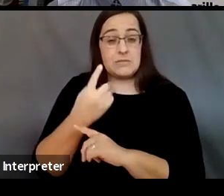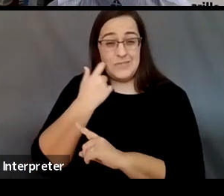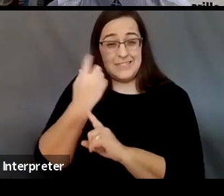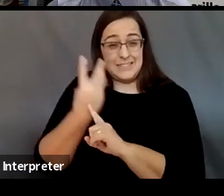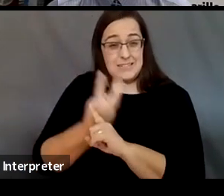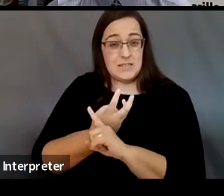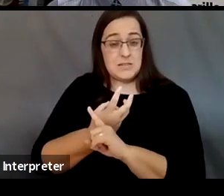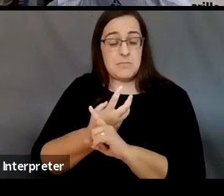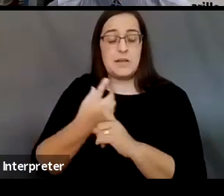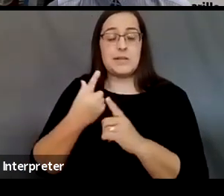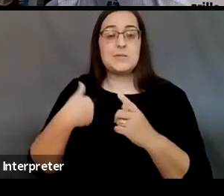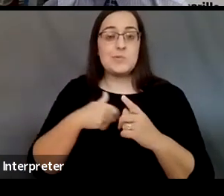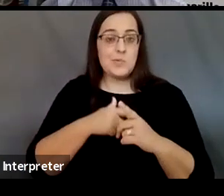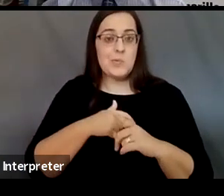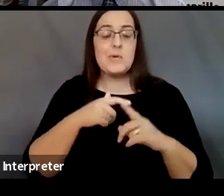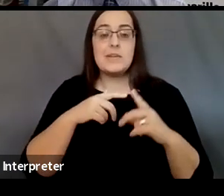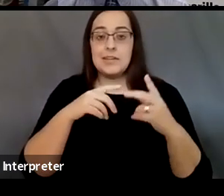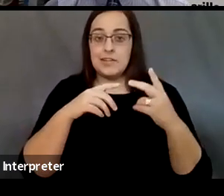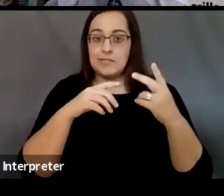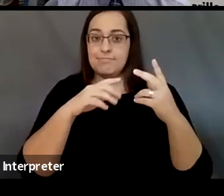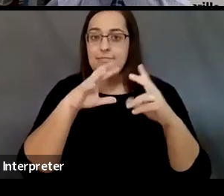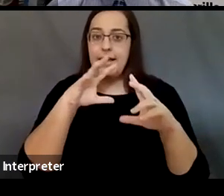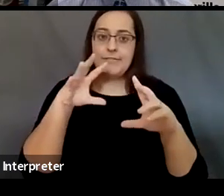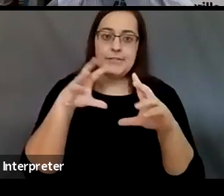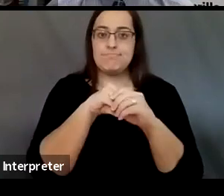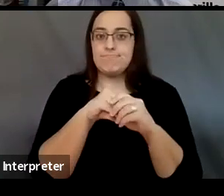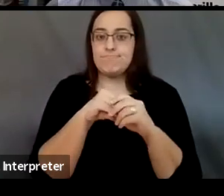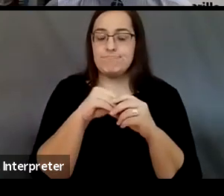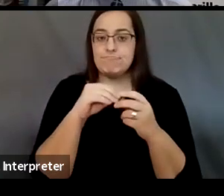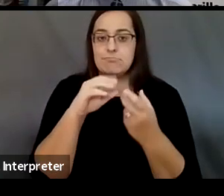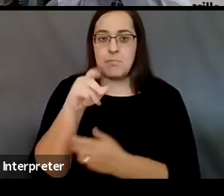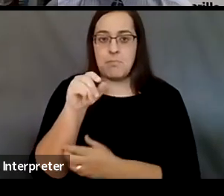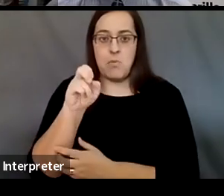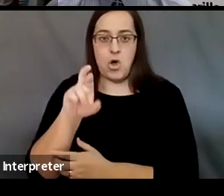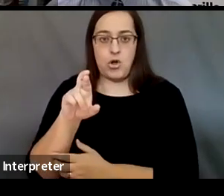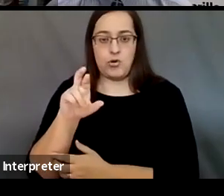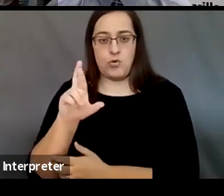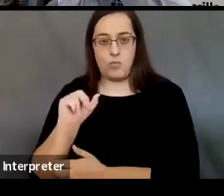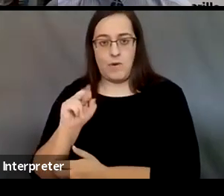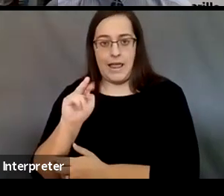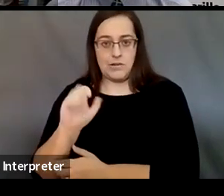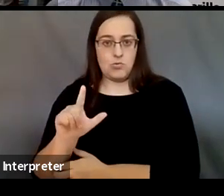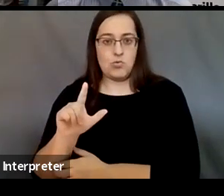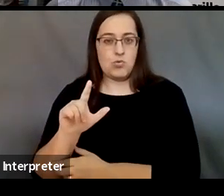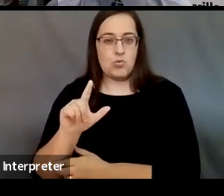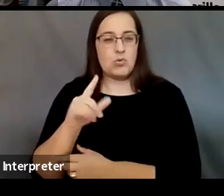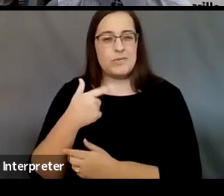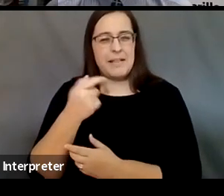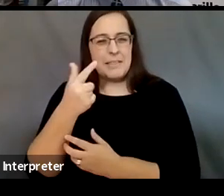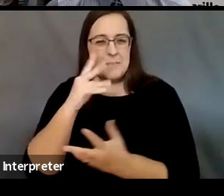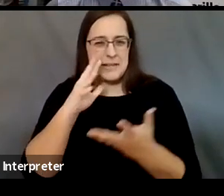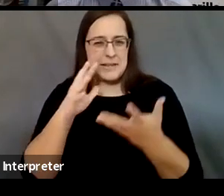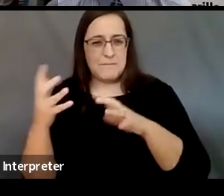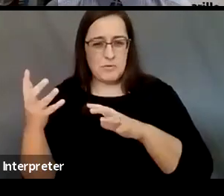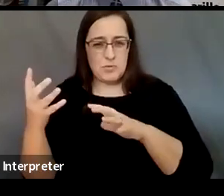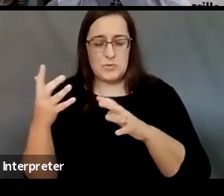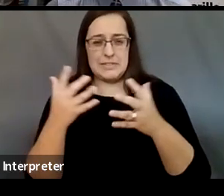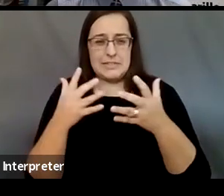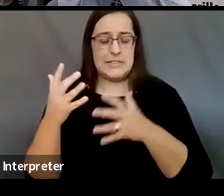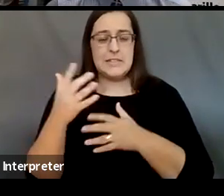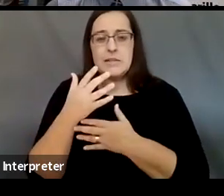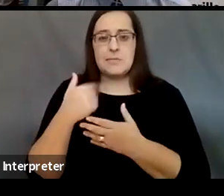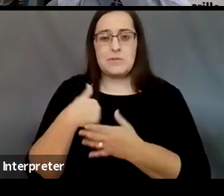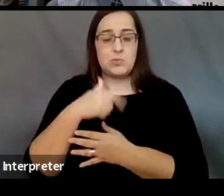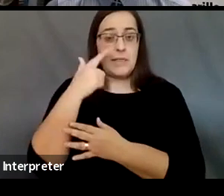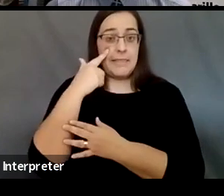our dashboard has been everything in Potter and Randall County, which has been a little confusing for us in rolling that out because we